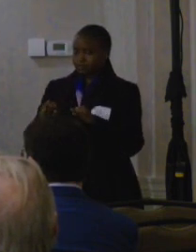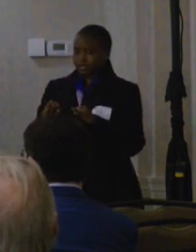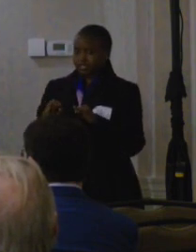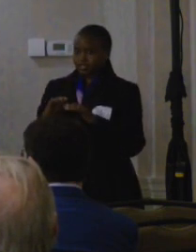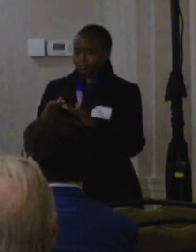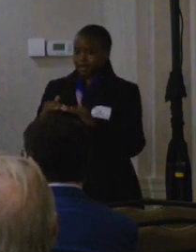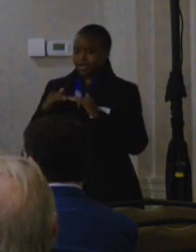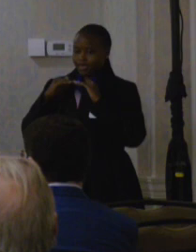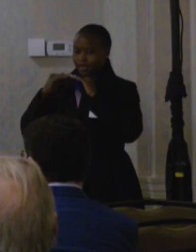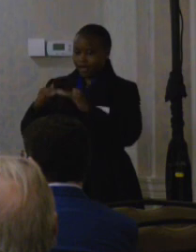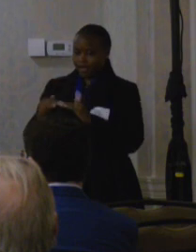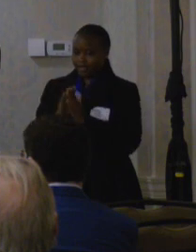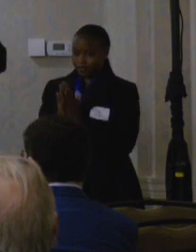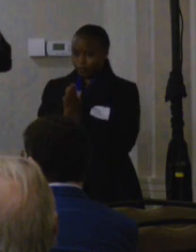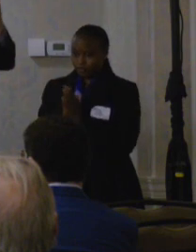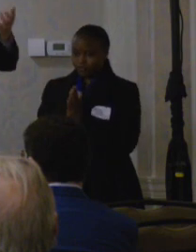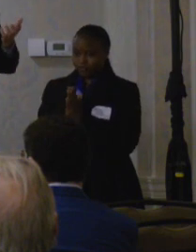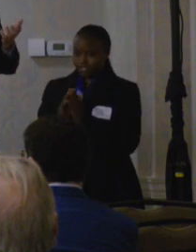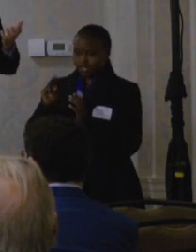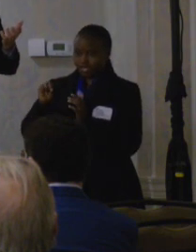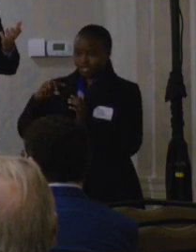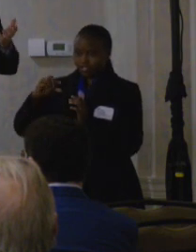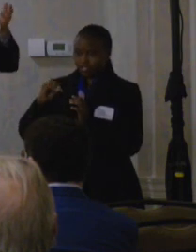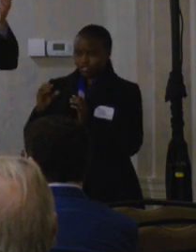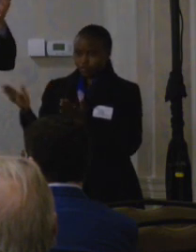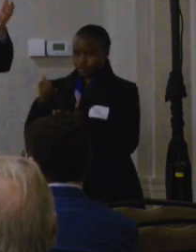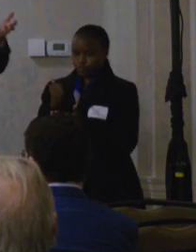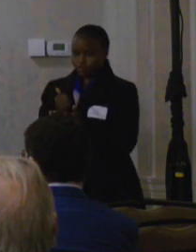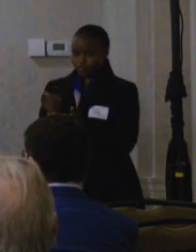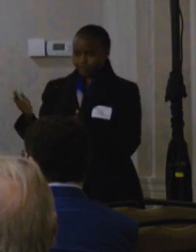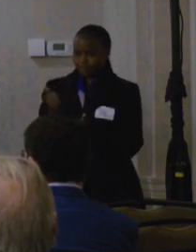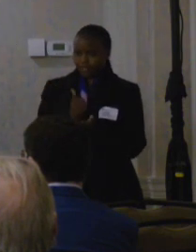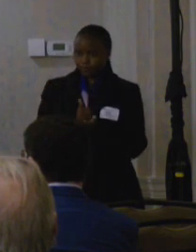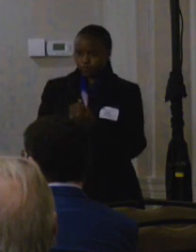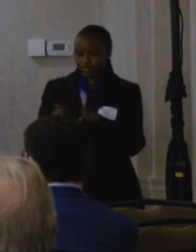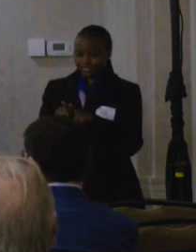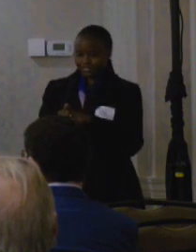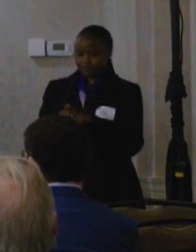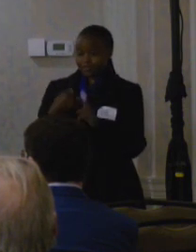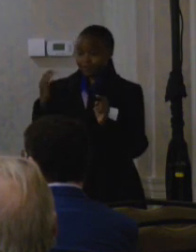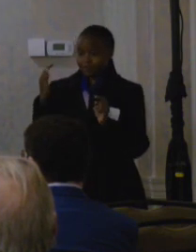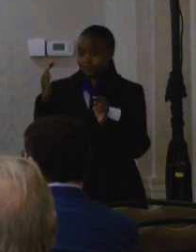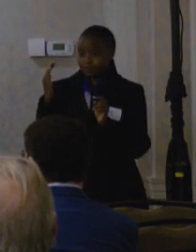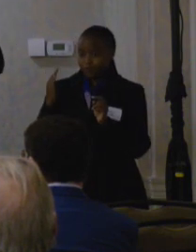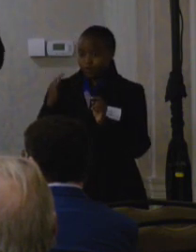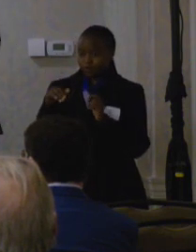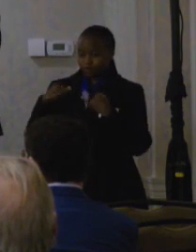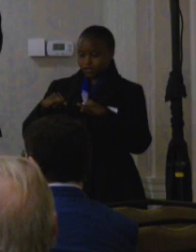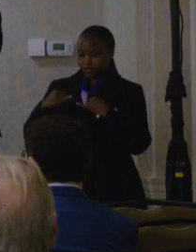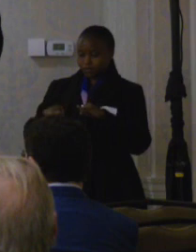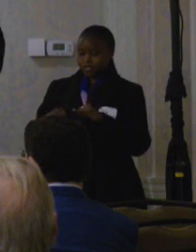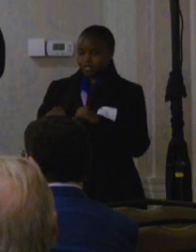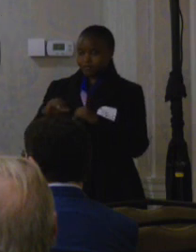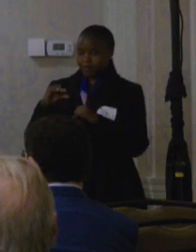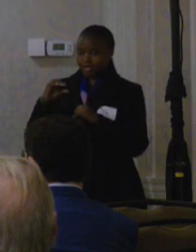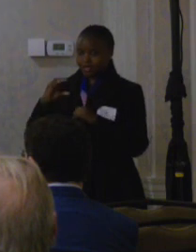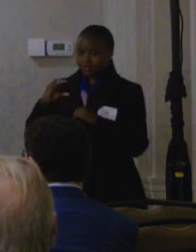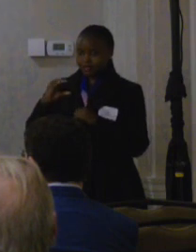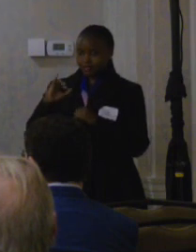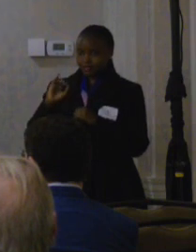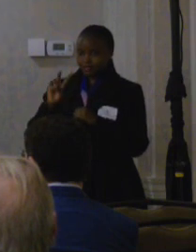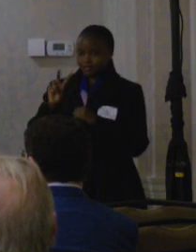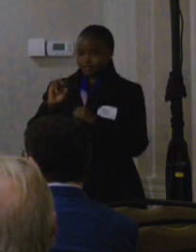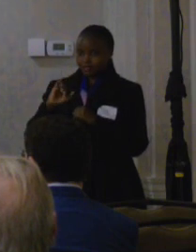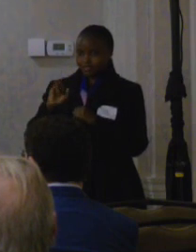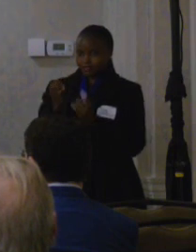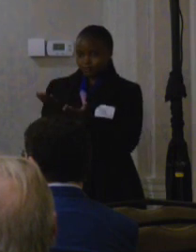highly motivated non-government organization employees. When that same program was implemented by civil servants, which ultimately to